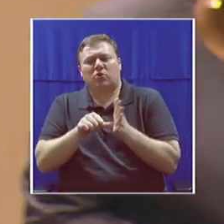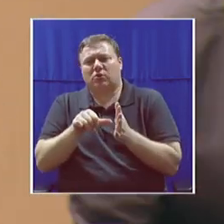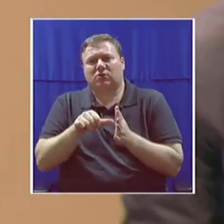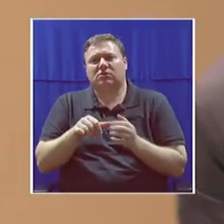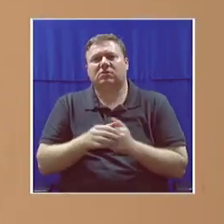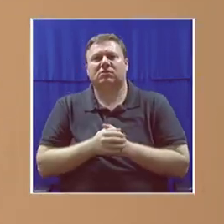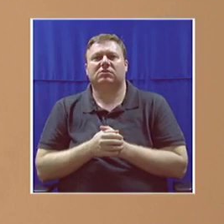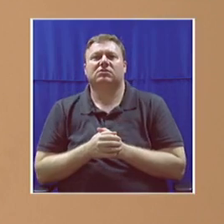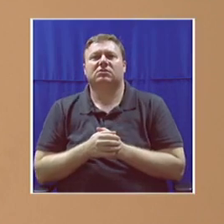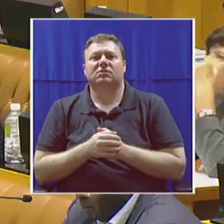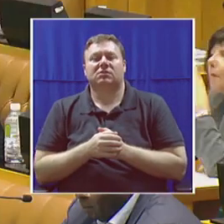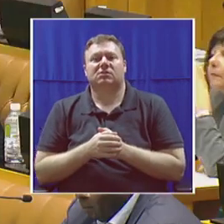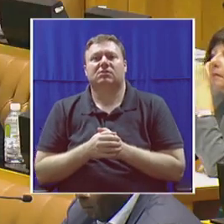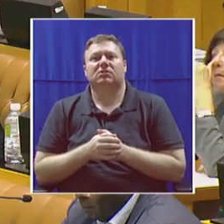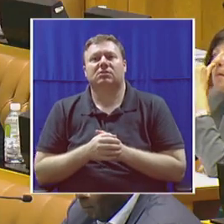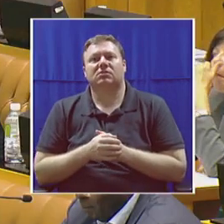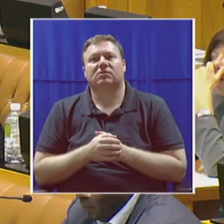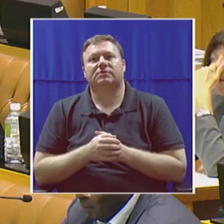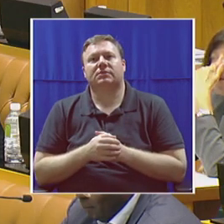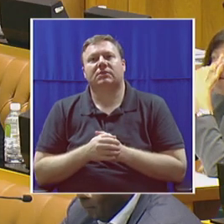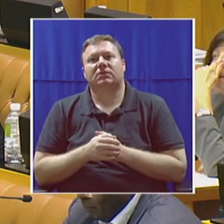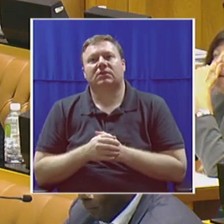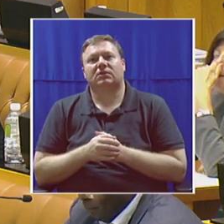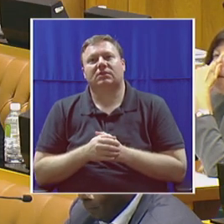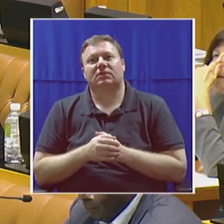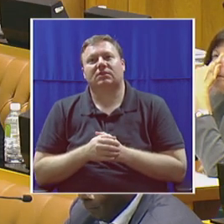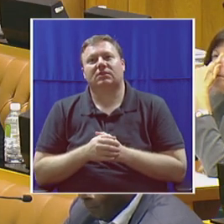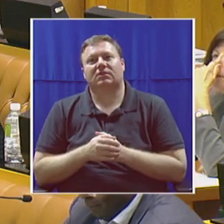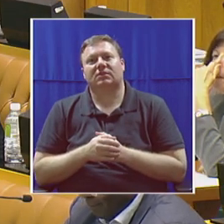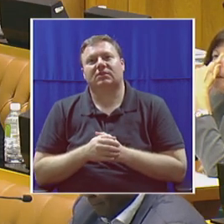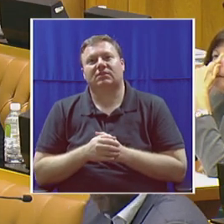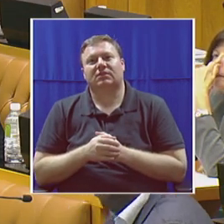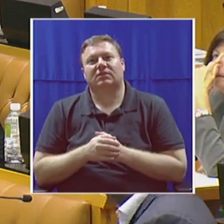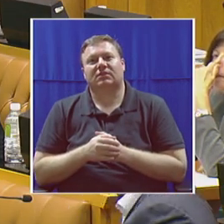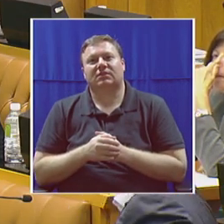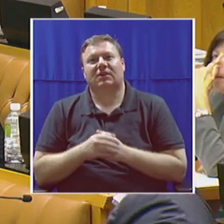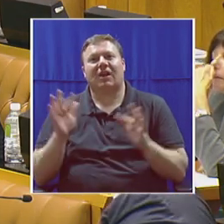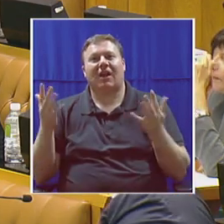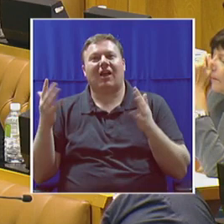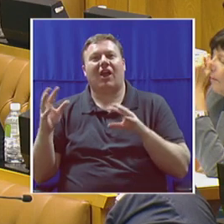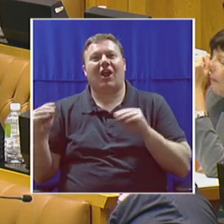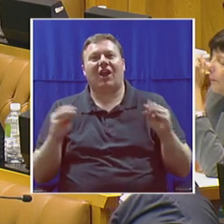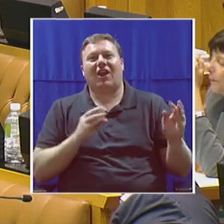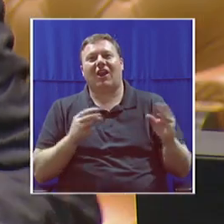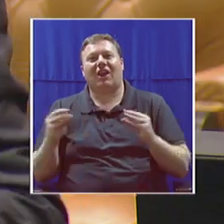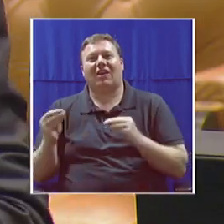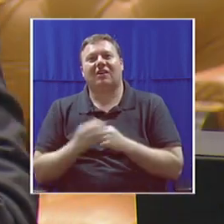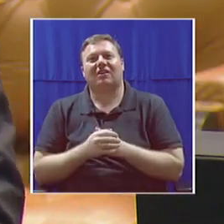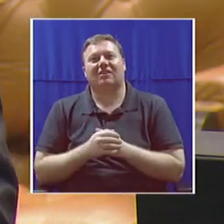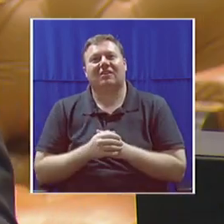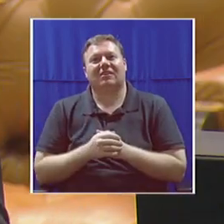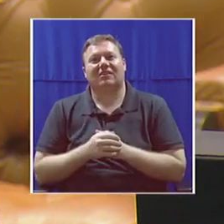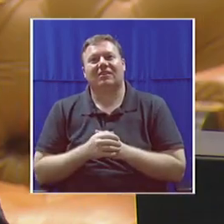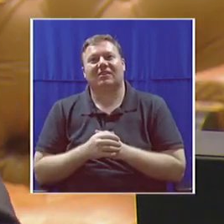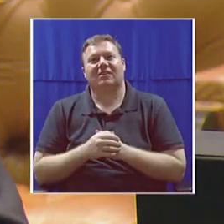The Honorable Deputy Minister thank you this is South